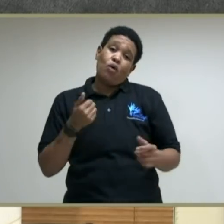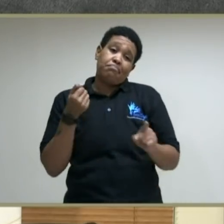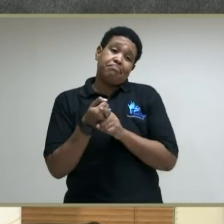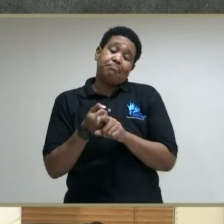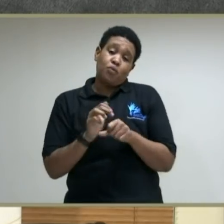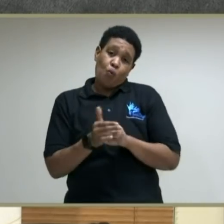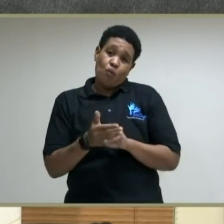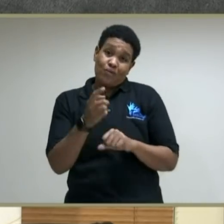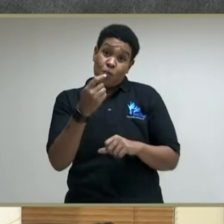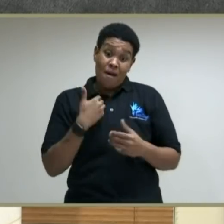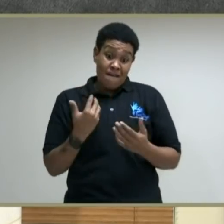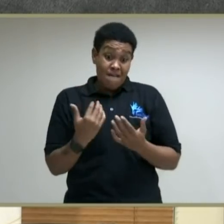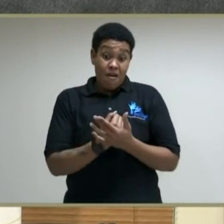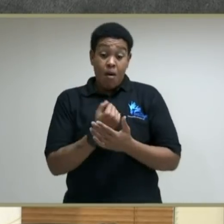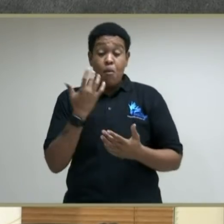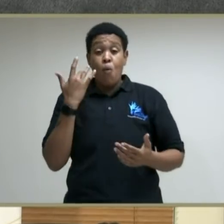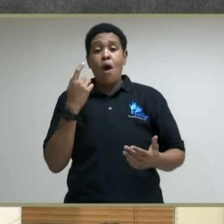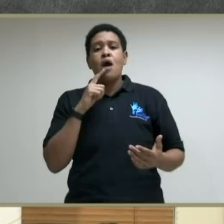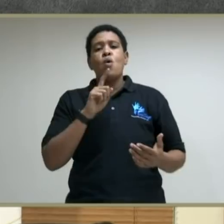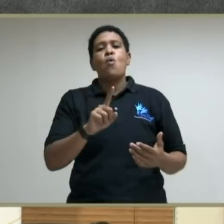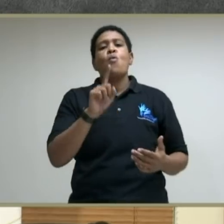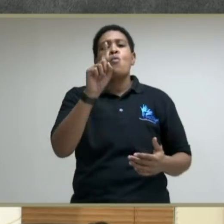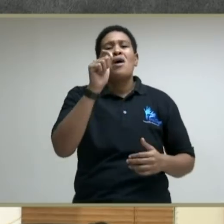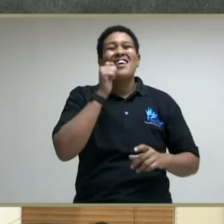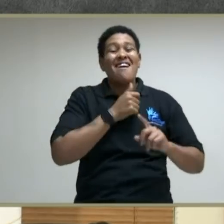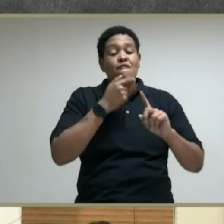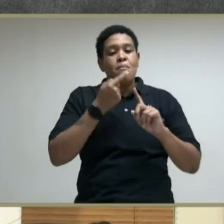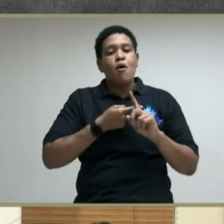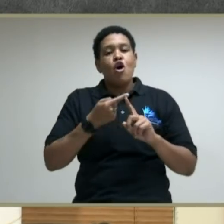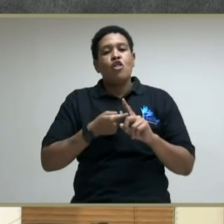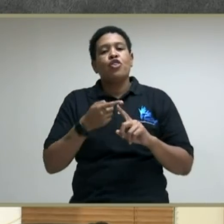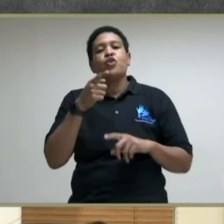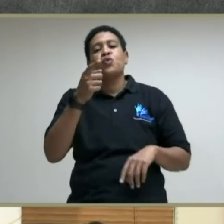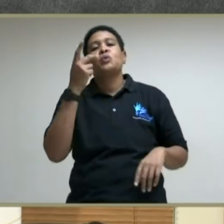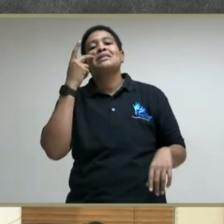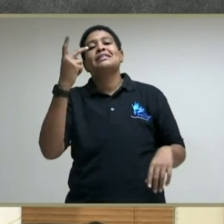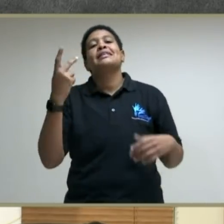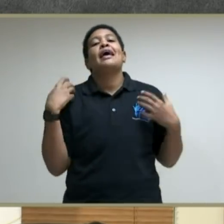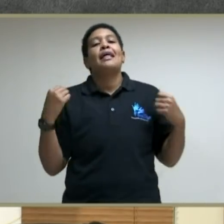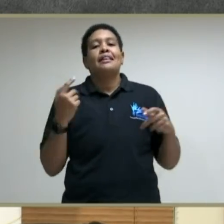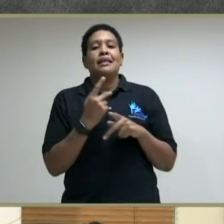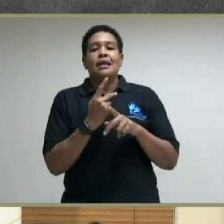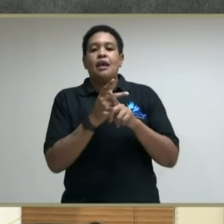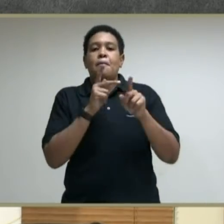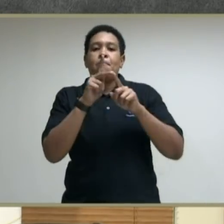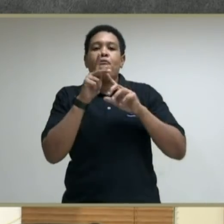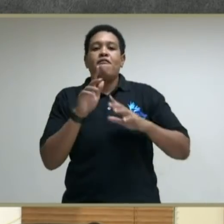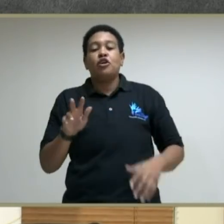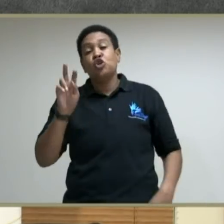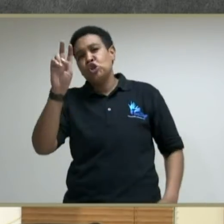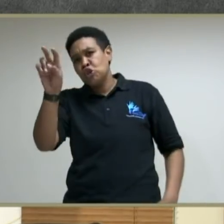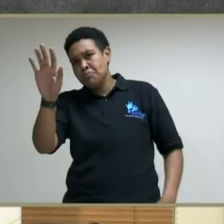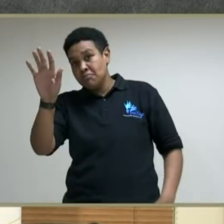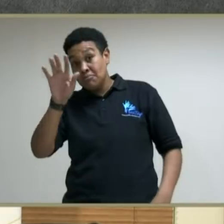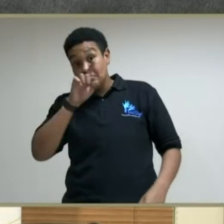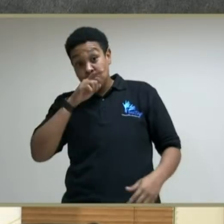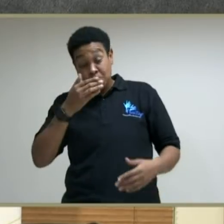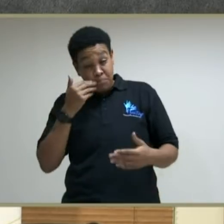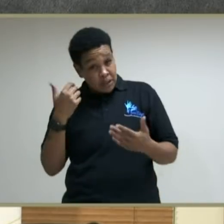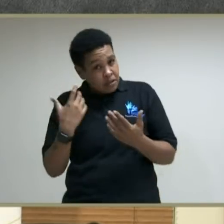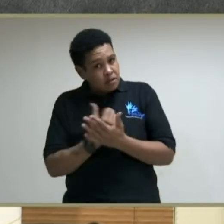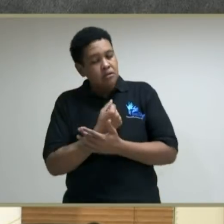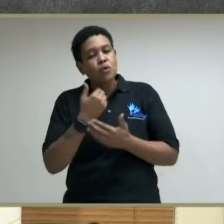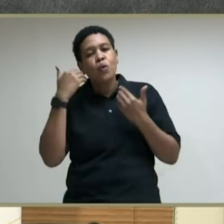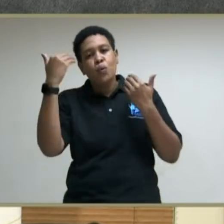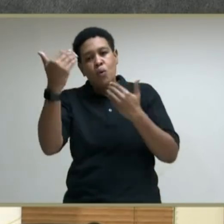opportunity because at least once per month, you are seeing a healthcare professional. Please take that opportunity to